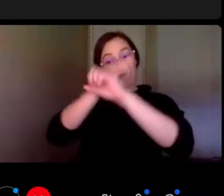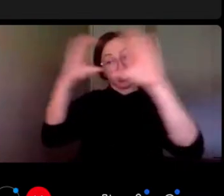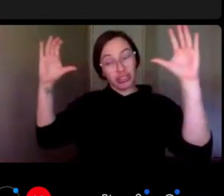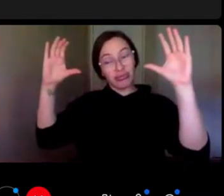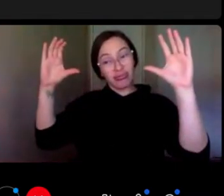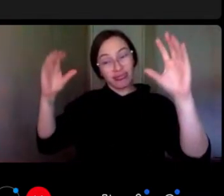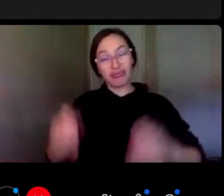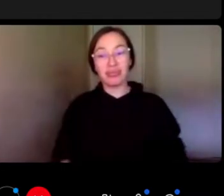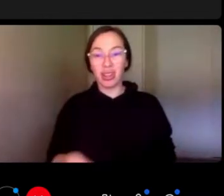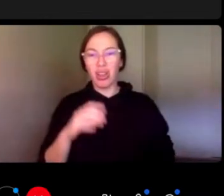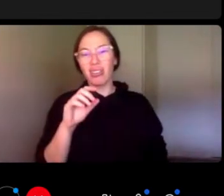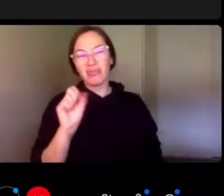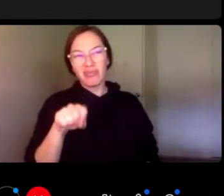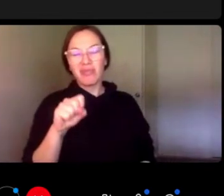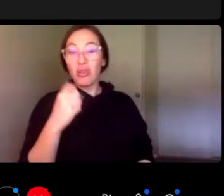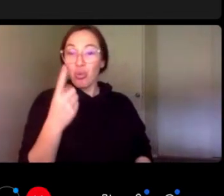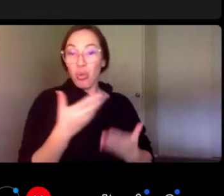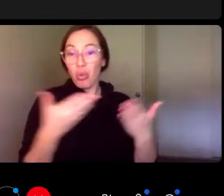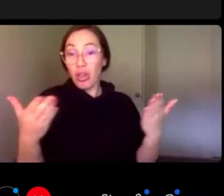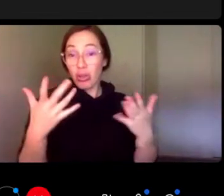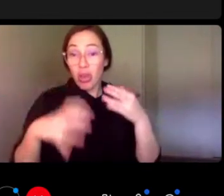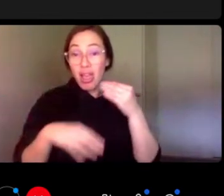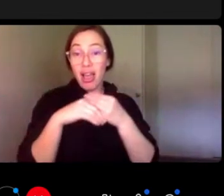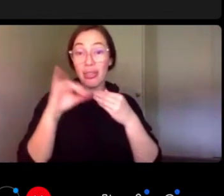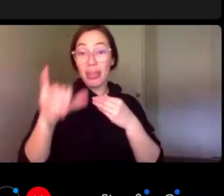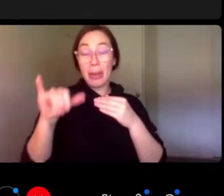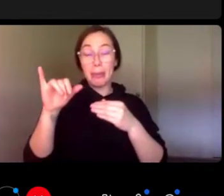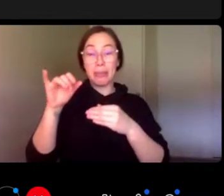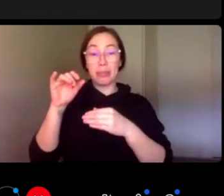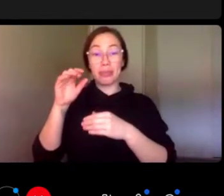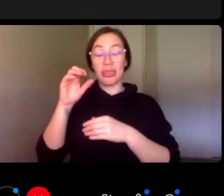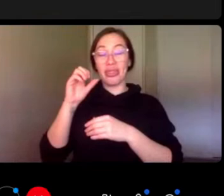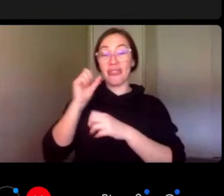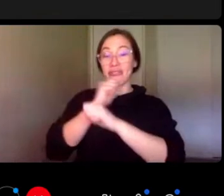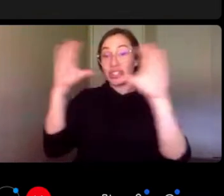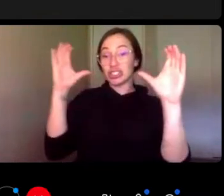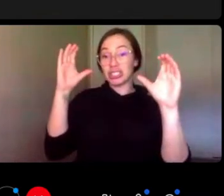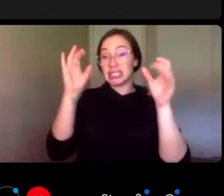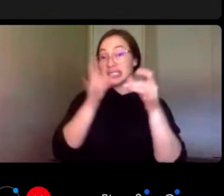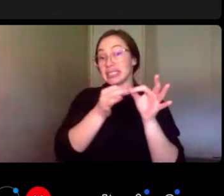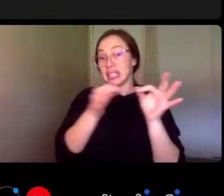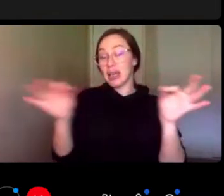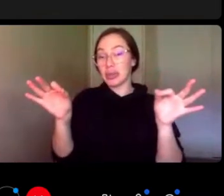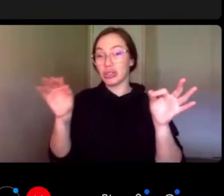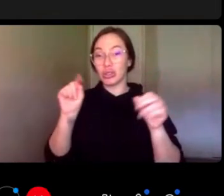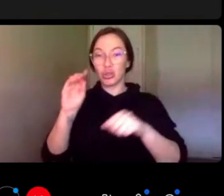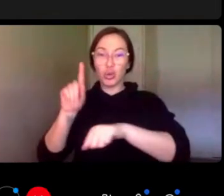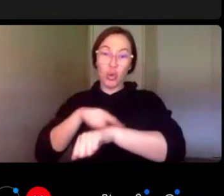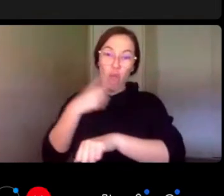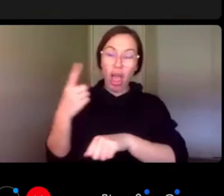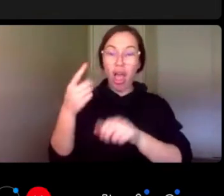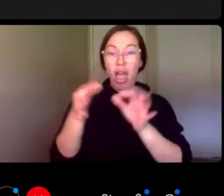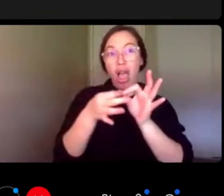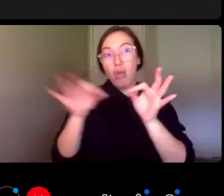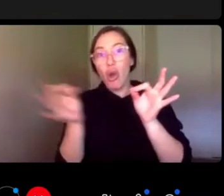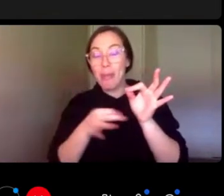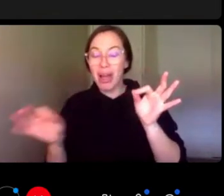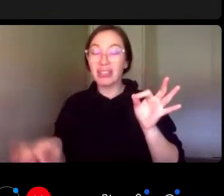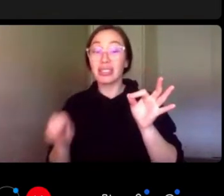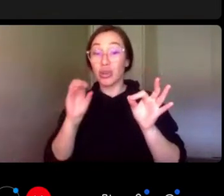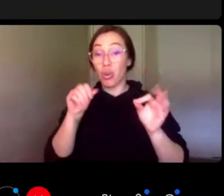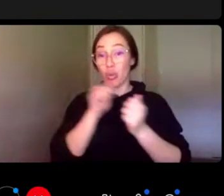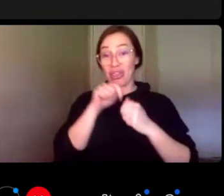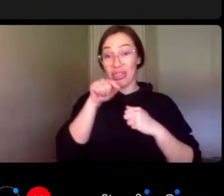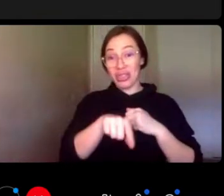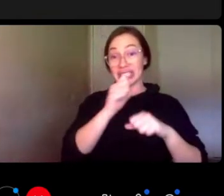that when you look at the vision statement, some people say it's too long, robust, and all that. What this vision